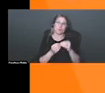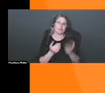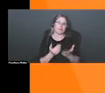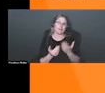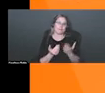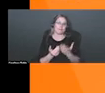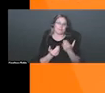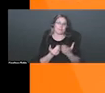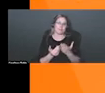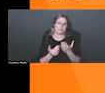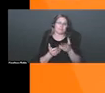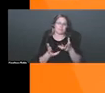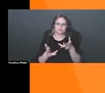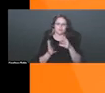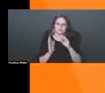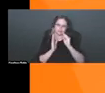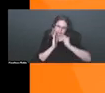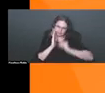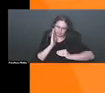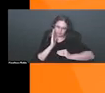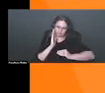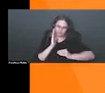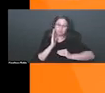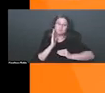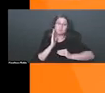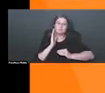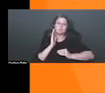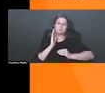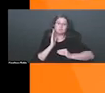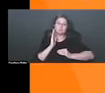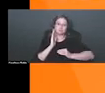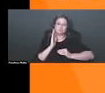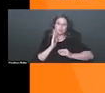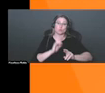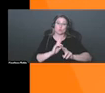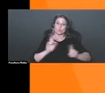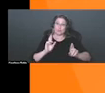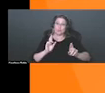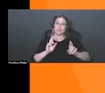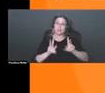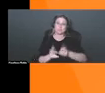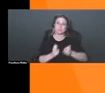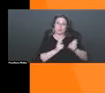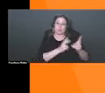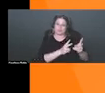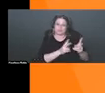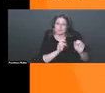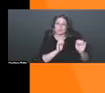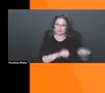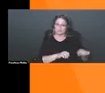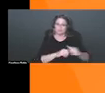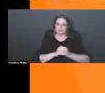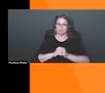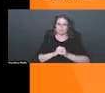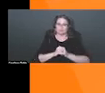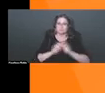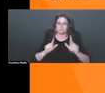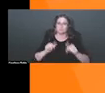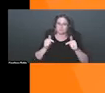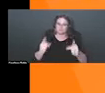way to work with it. And then at the 11th hour, you can pop it back in to